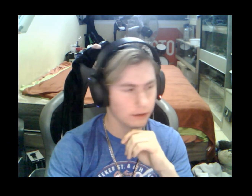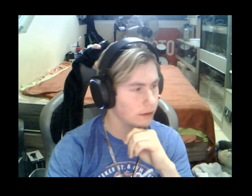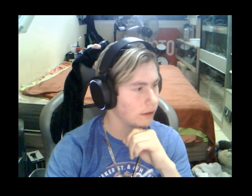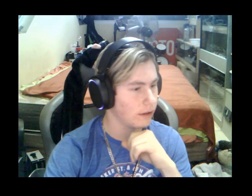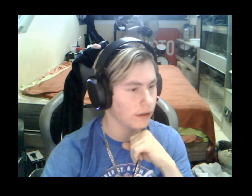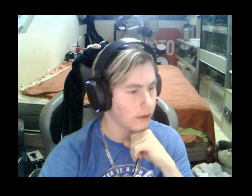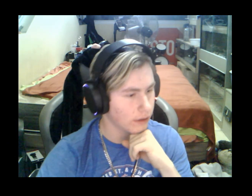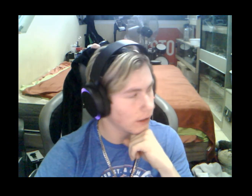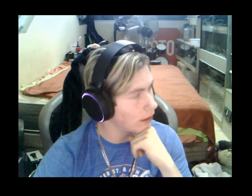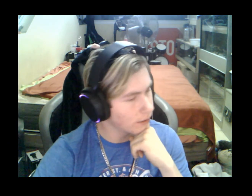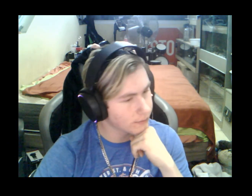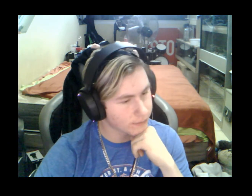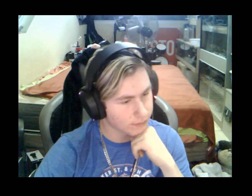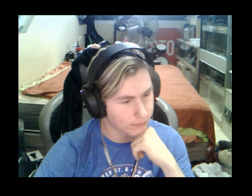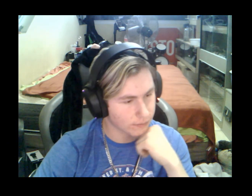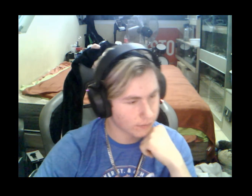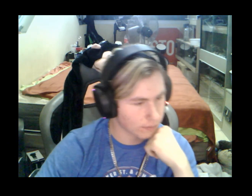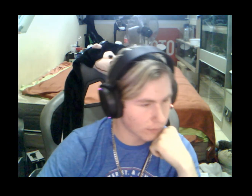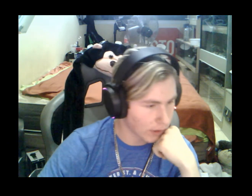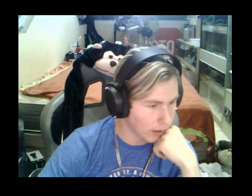So, yeah.